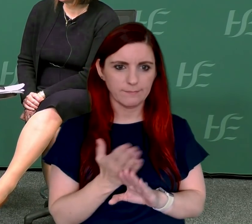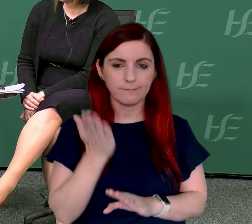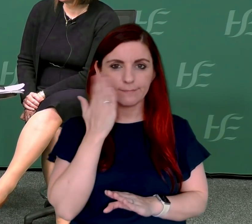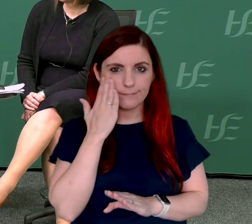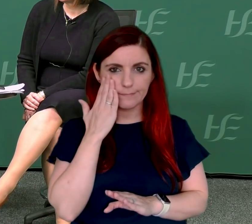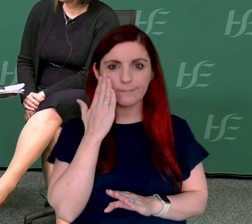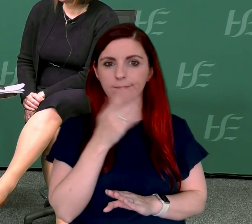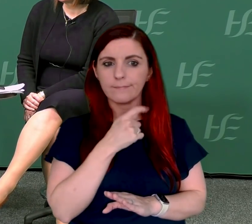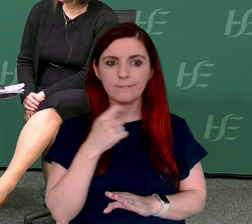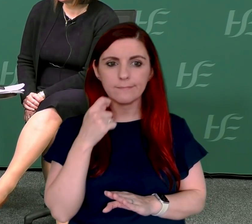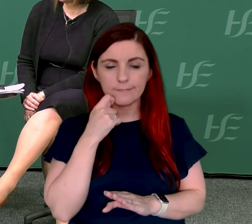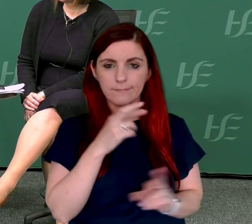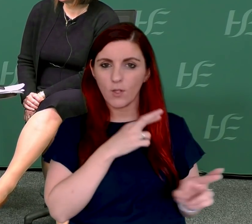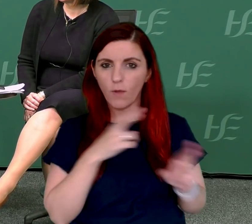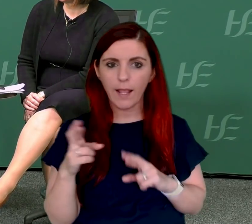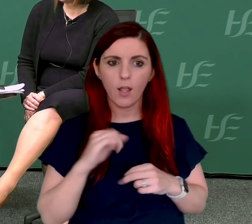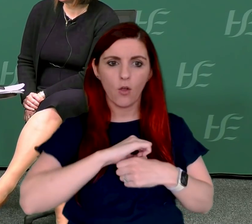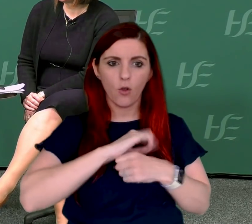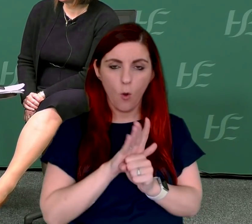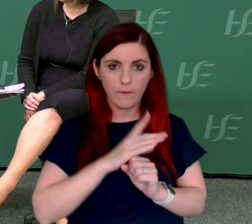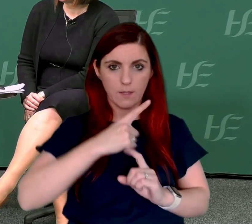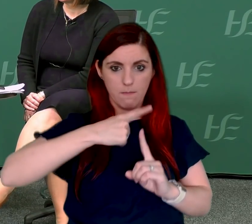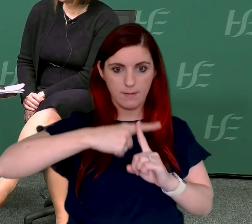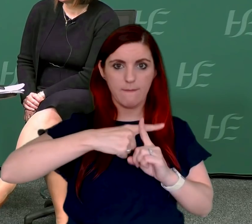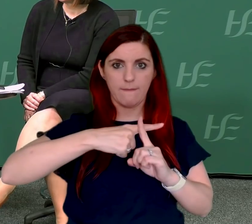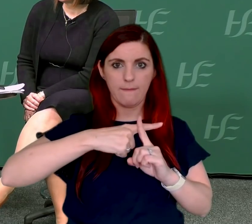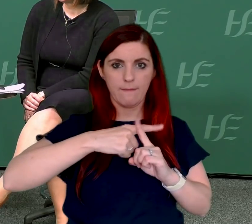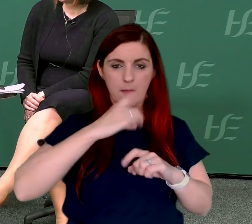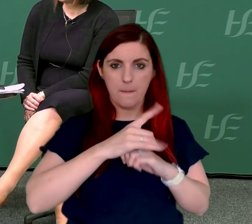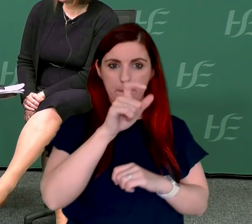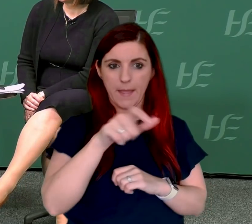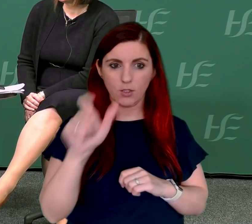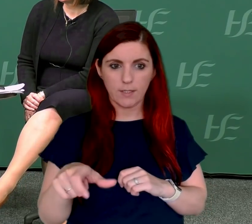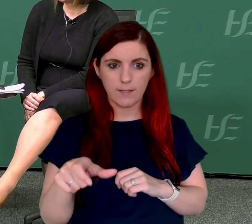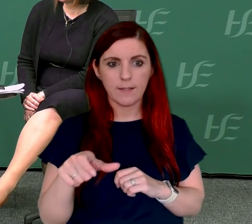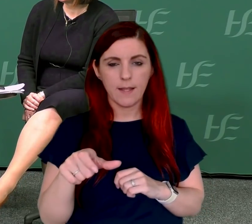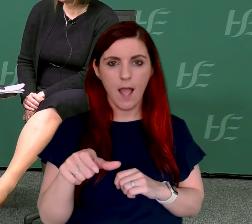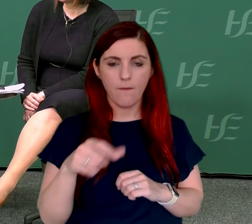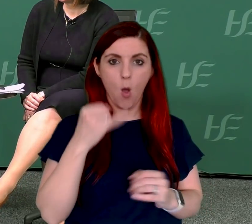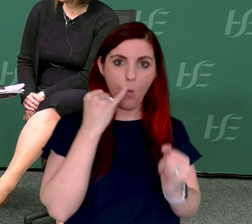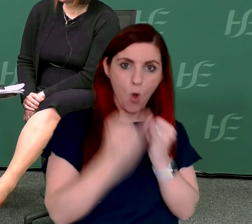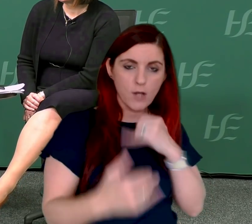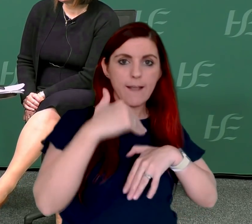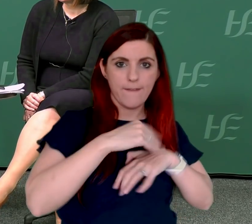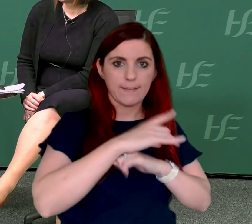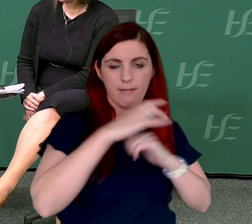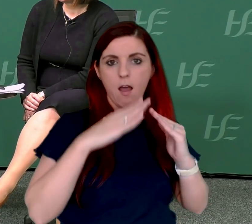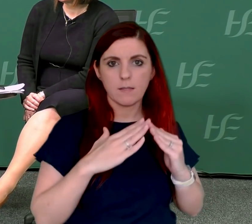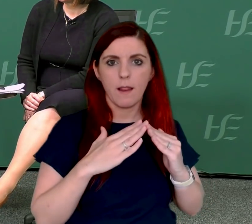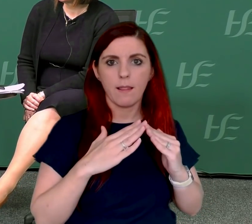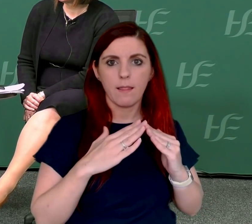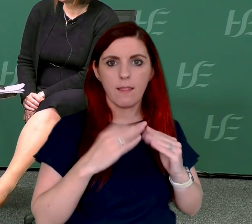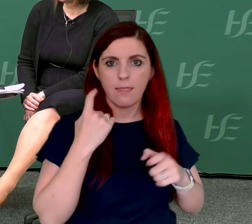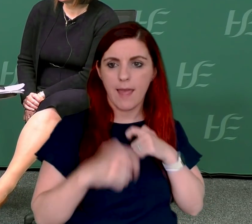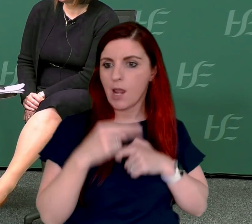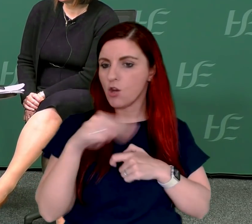we're saying this regularly, COVID positive patients have a highly disproportionate impact, particularly on our hospital system. So